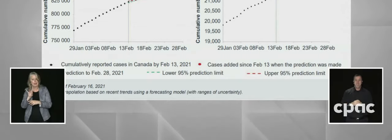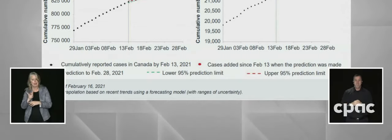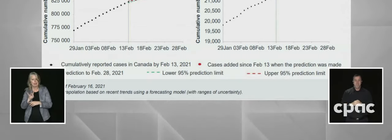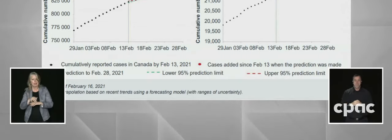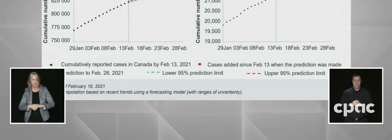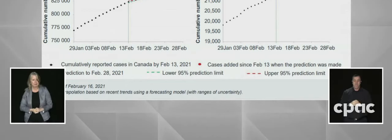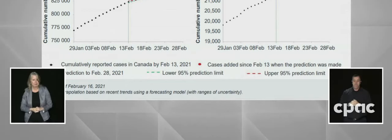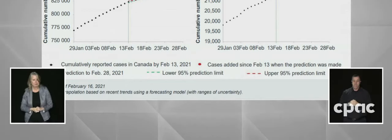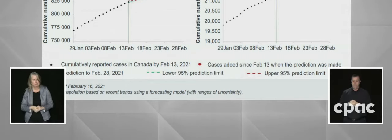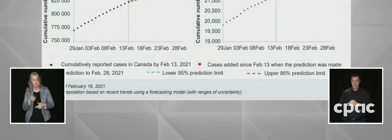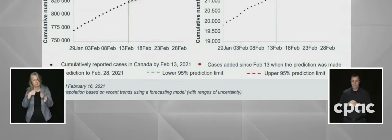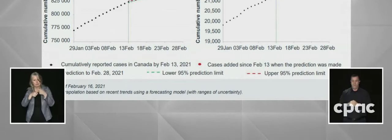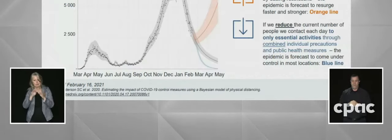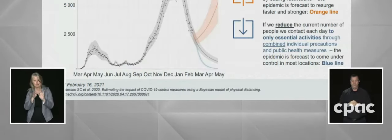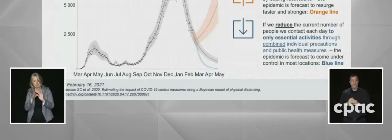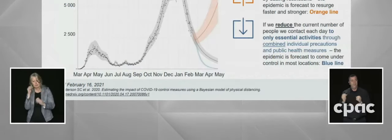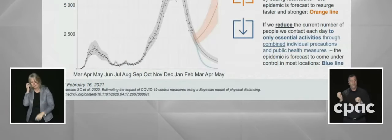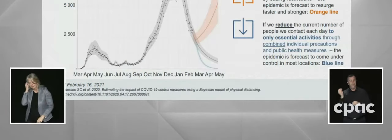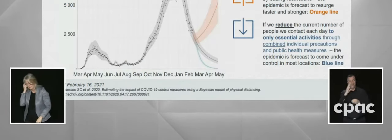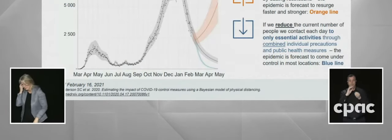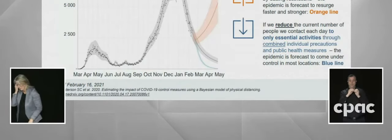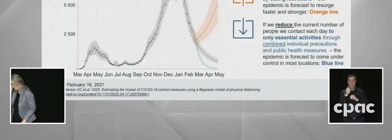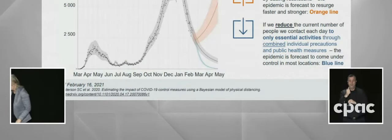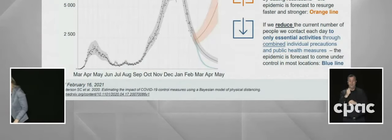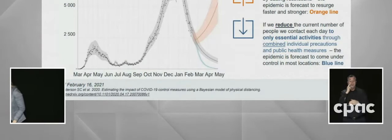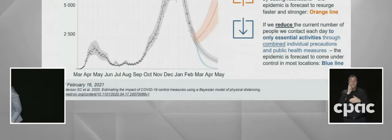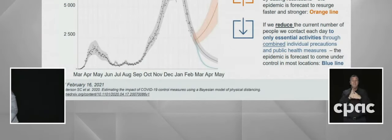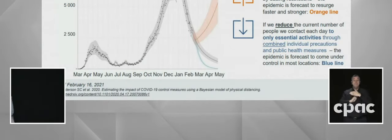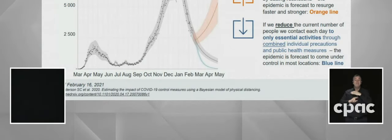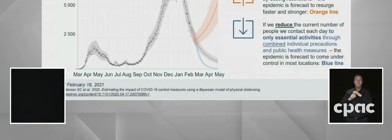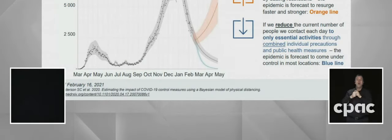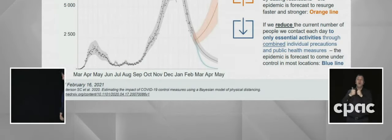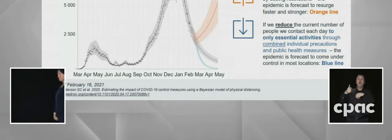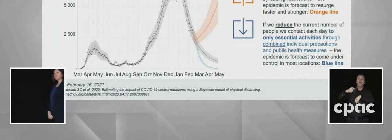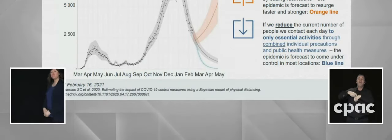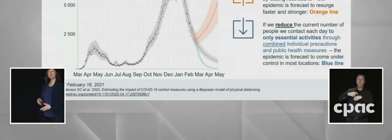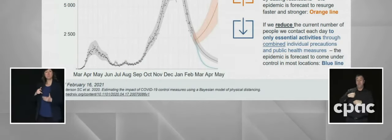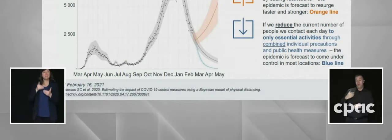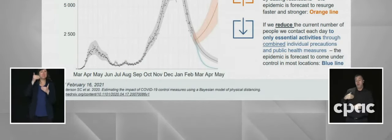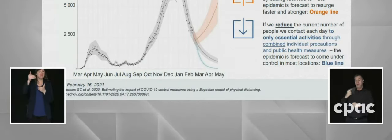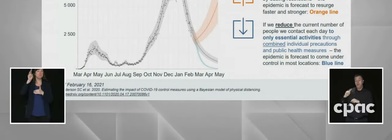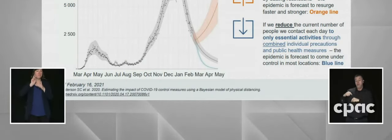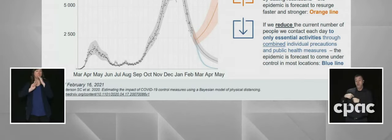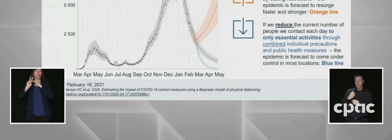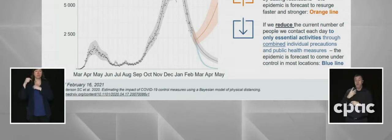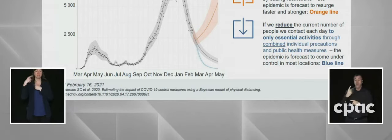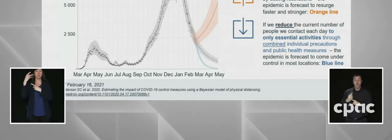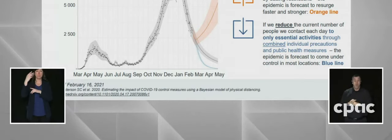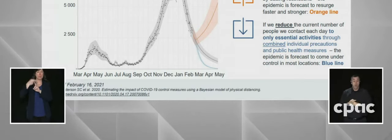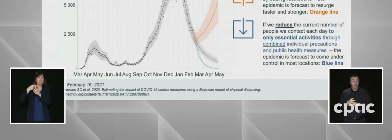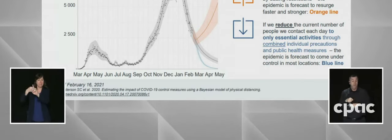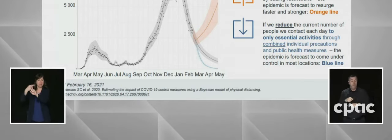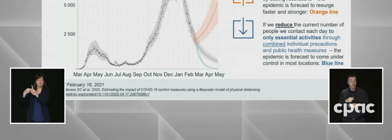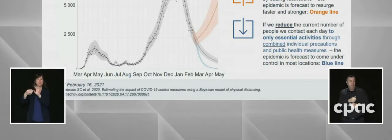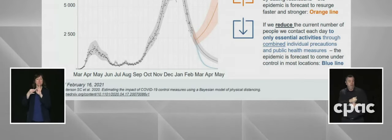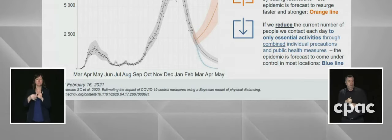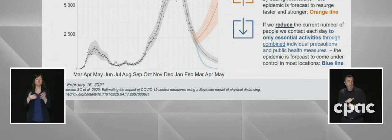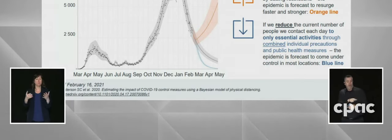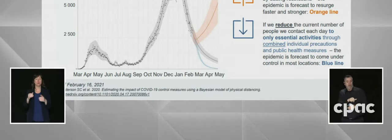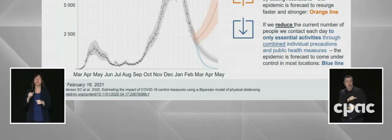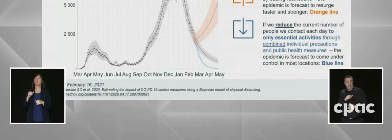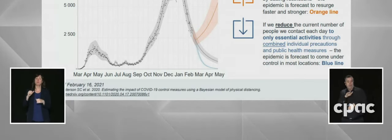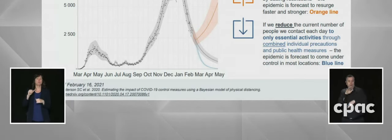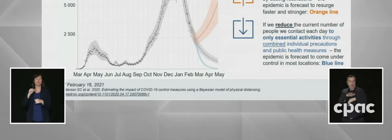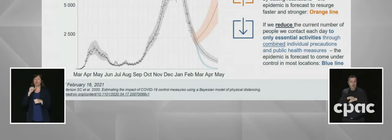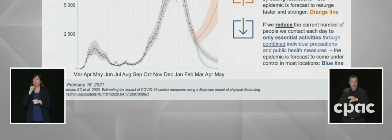On slide 10, this longer range forecast, which we've been using over the past many months, is based only on